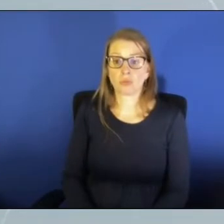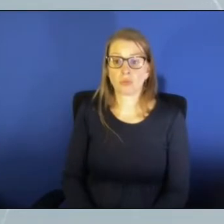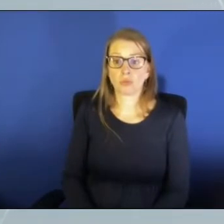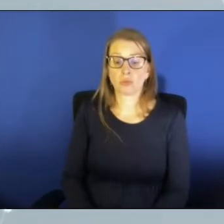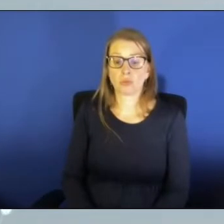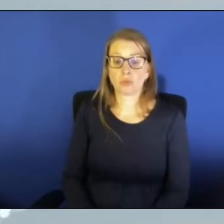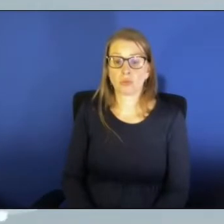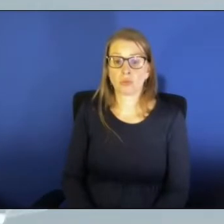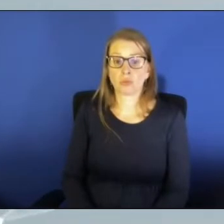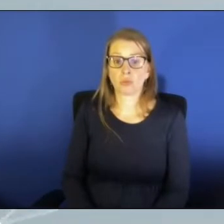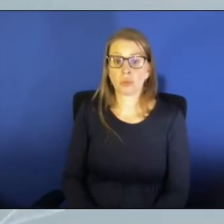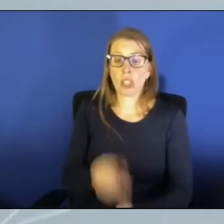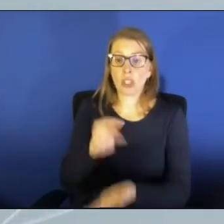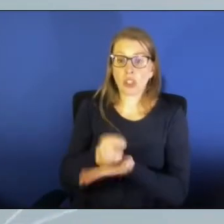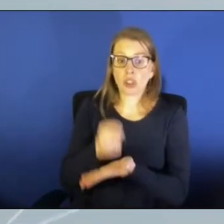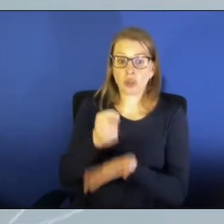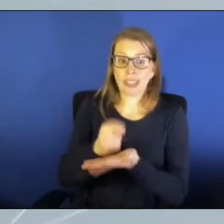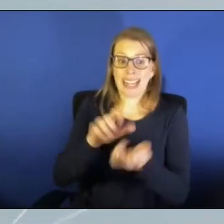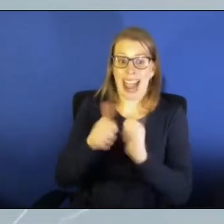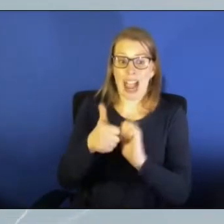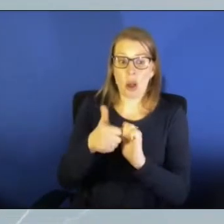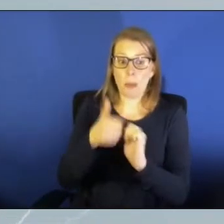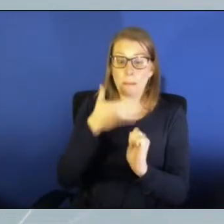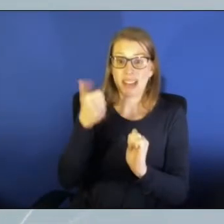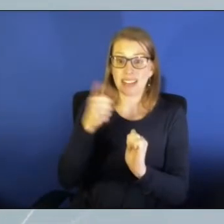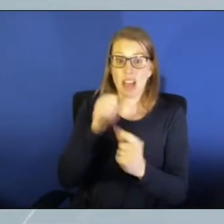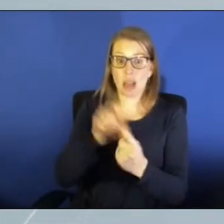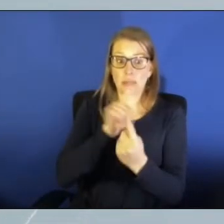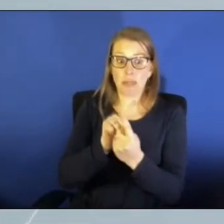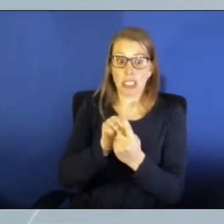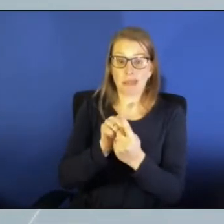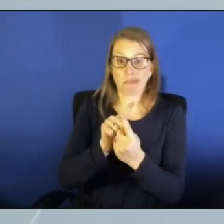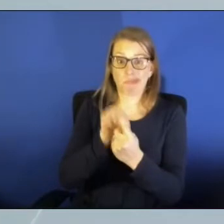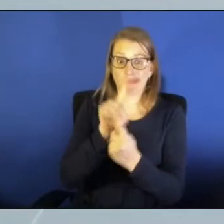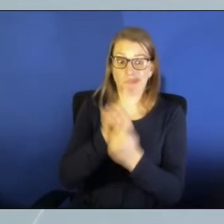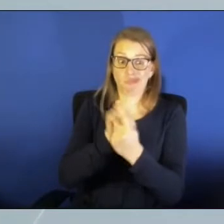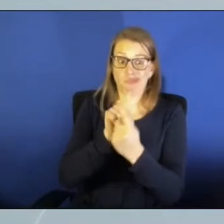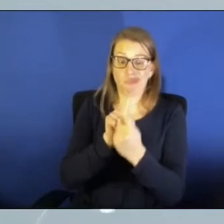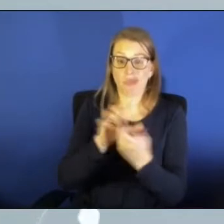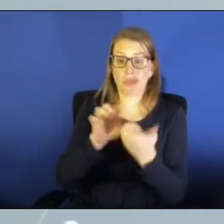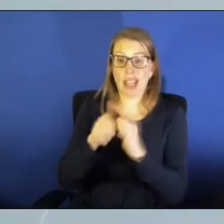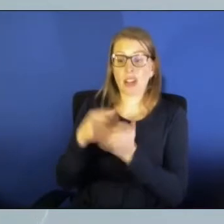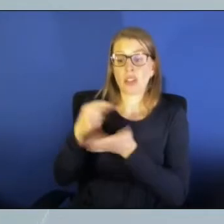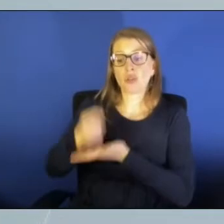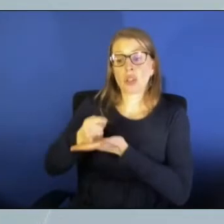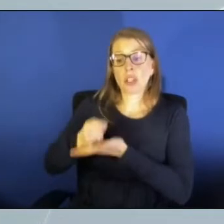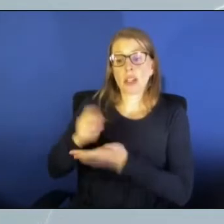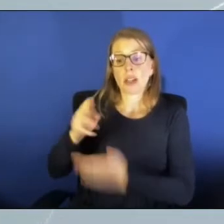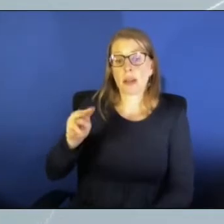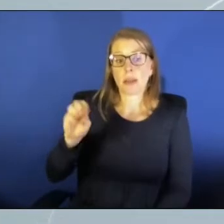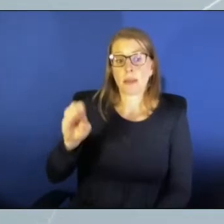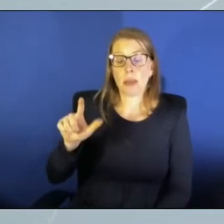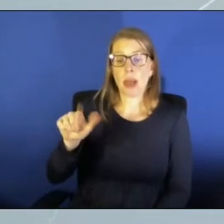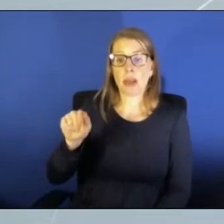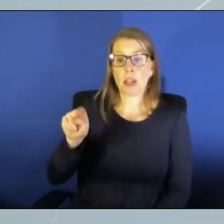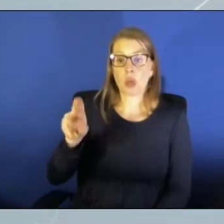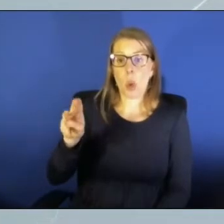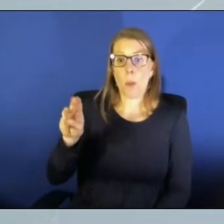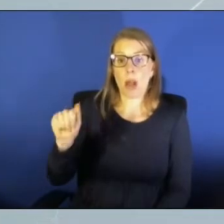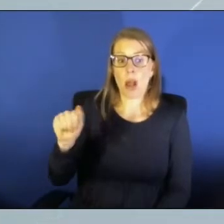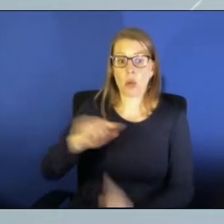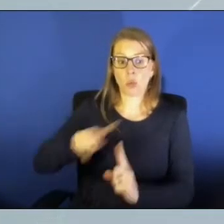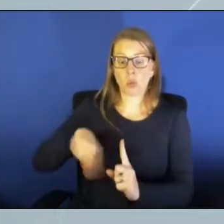or meet you guys in person. Jenny wants to know, what do you do though? How do you treat melanoma when you catch it early, real